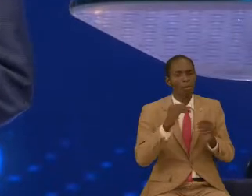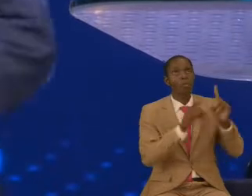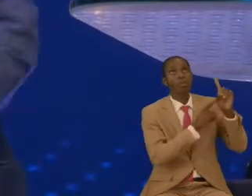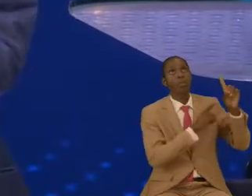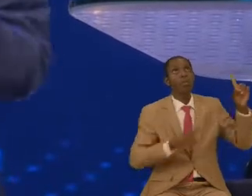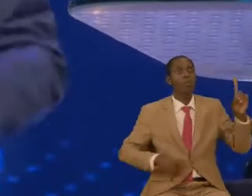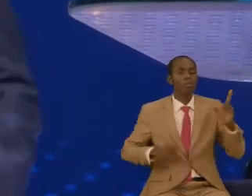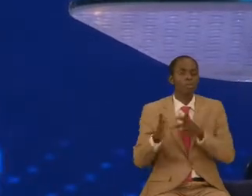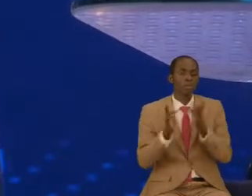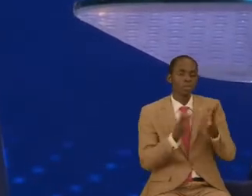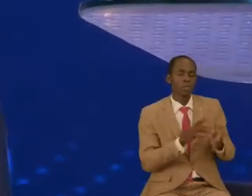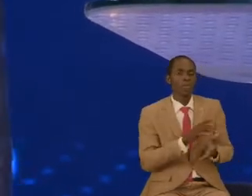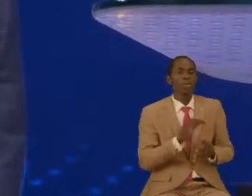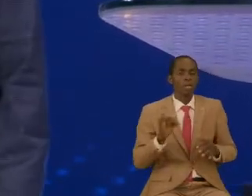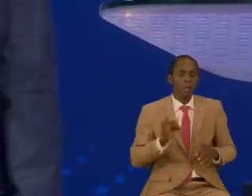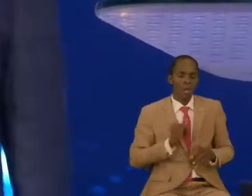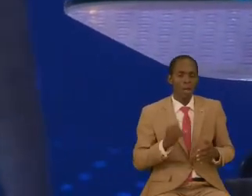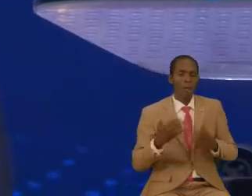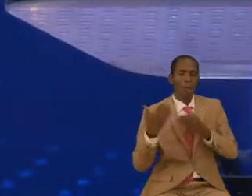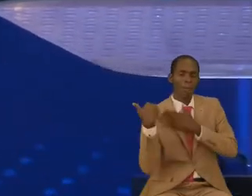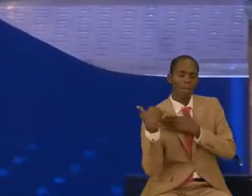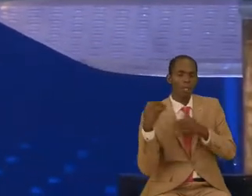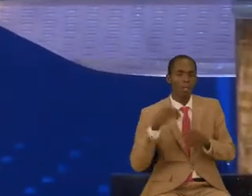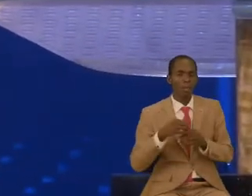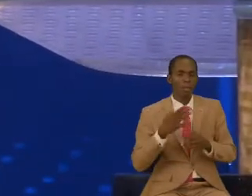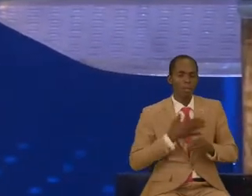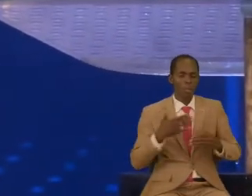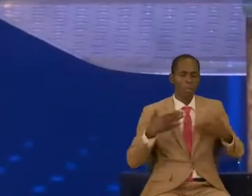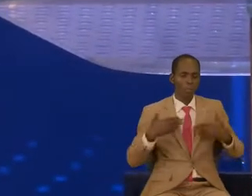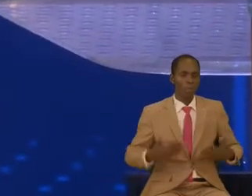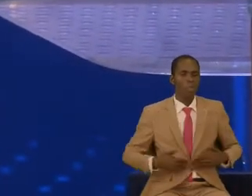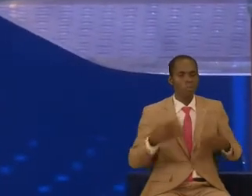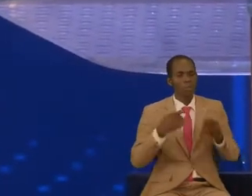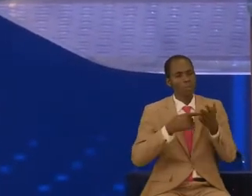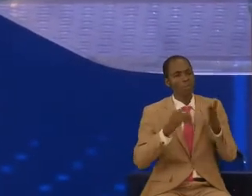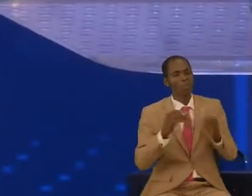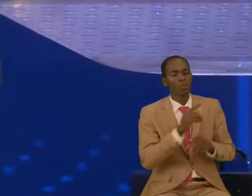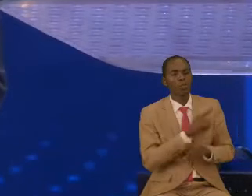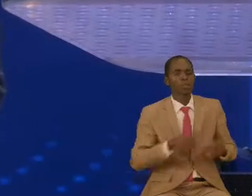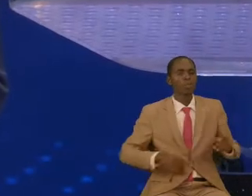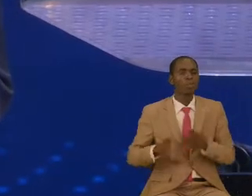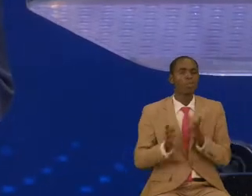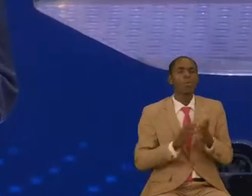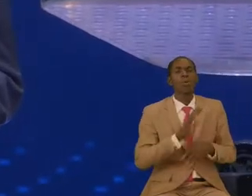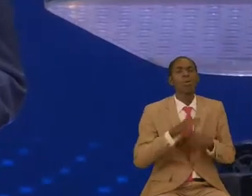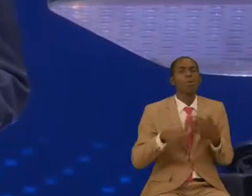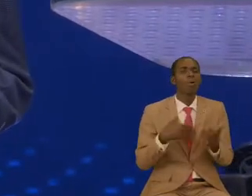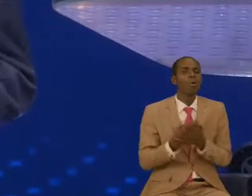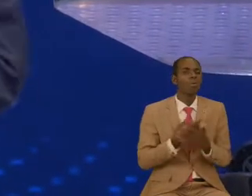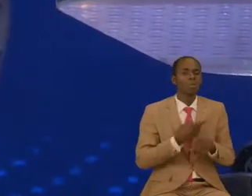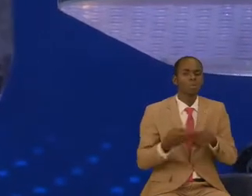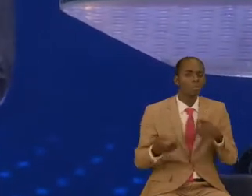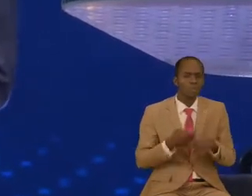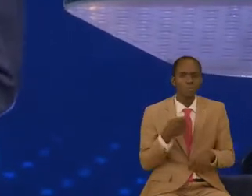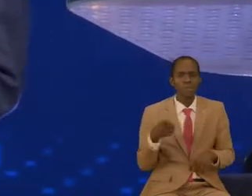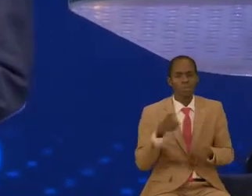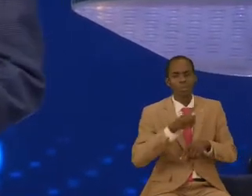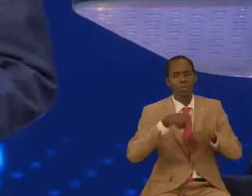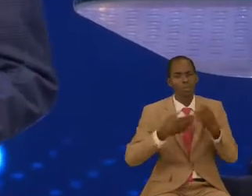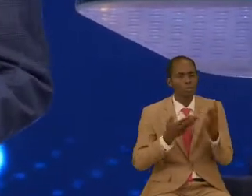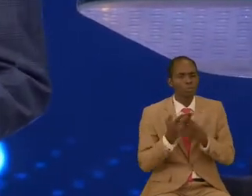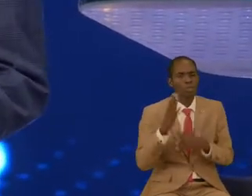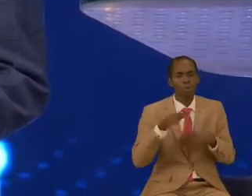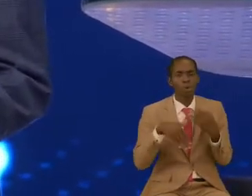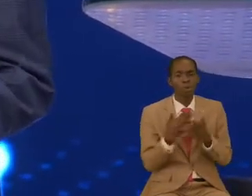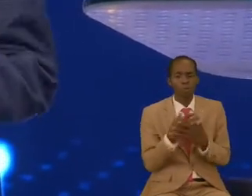Jesus. I bear in my body the marks of the Lord Jesus. All the persecution he went through, and all the